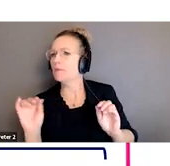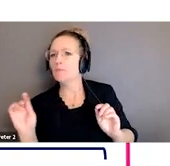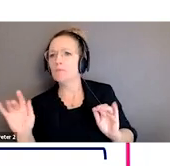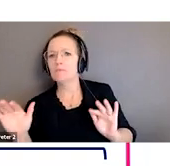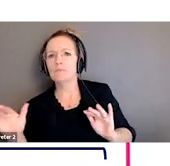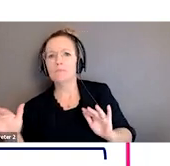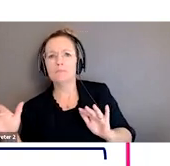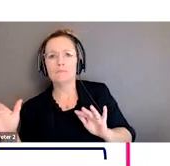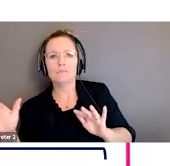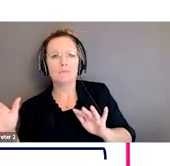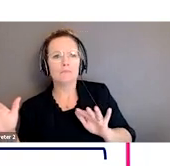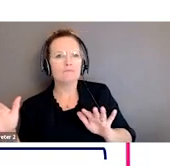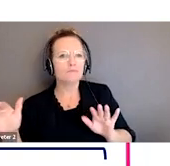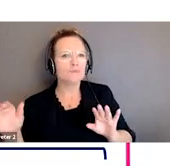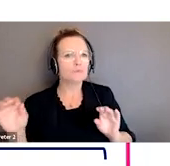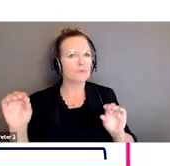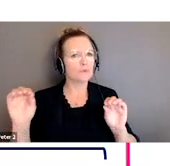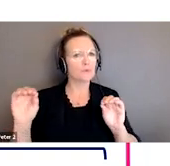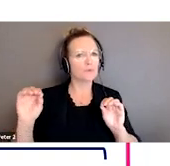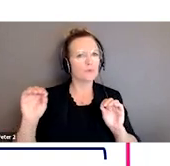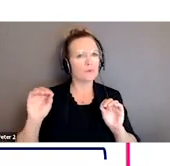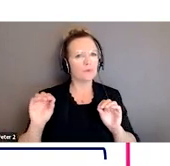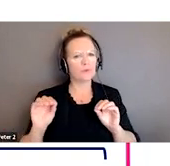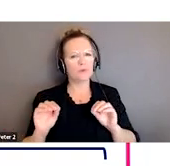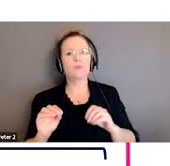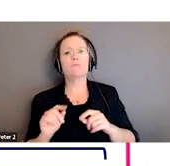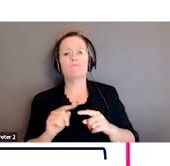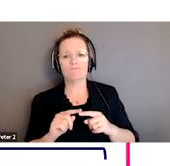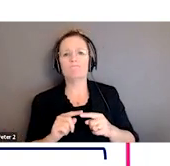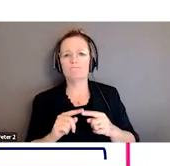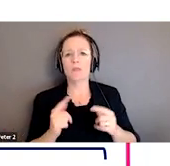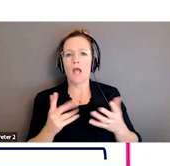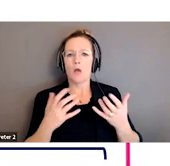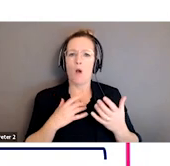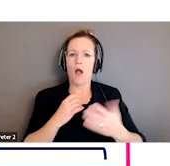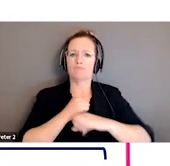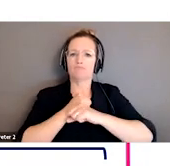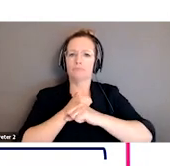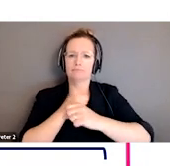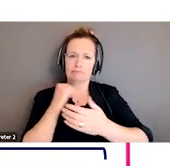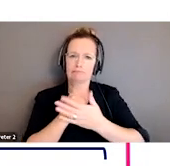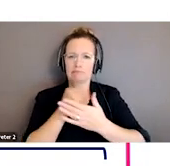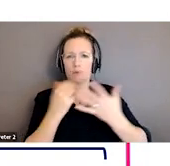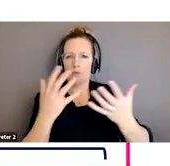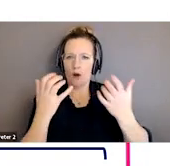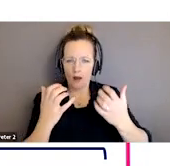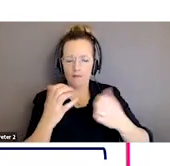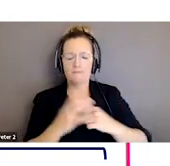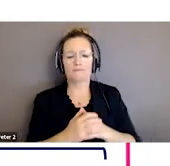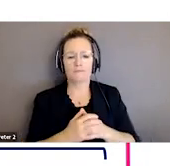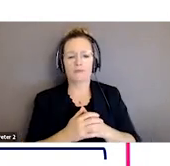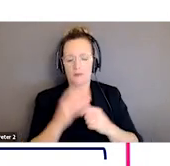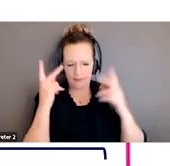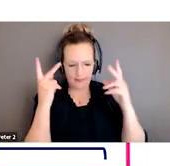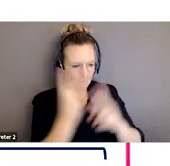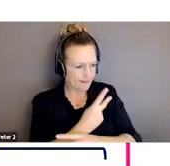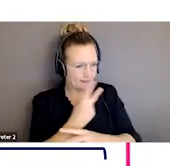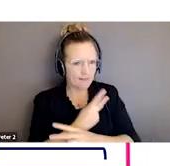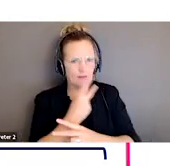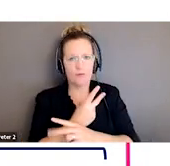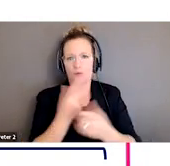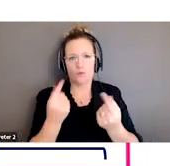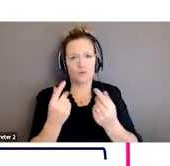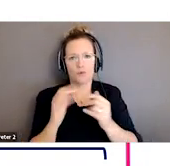out there, and determine how you're going to file this. You should probably, and most